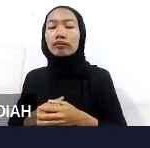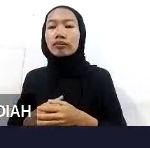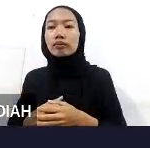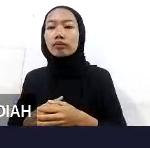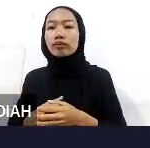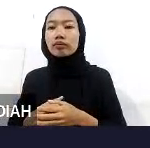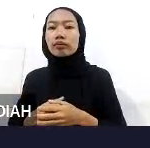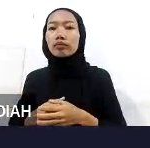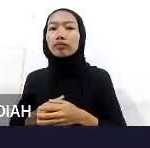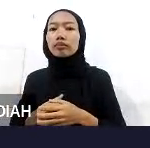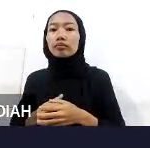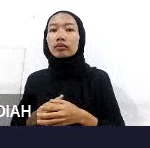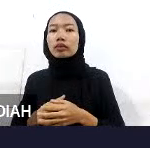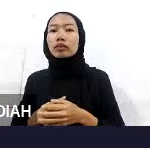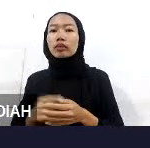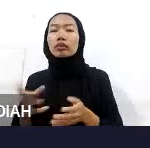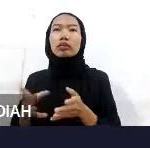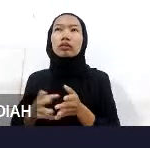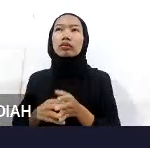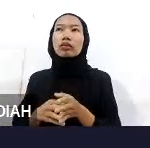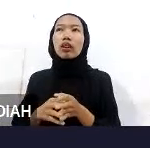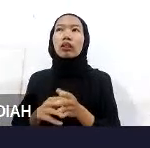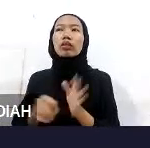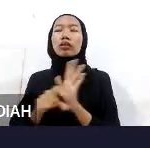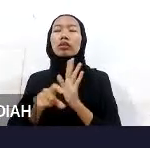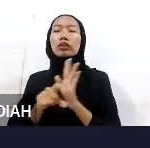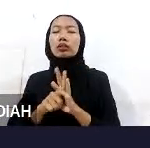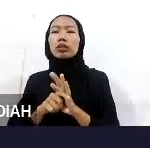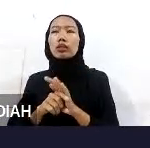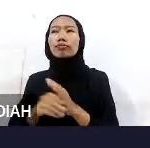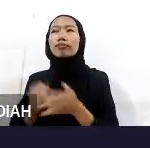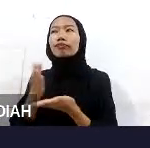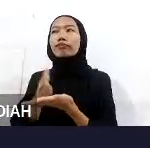experience and planning.